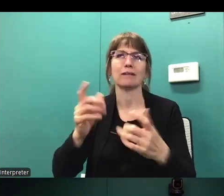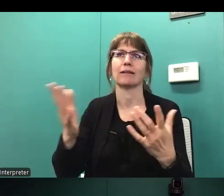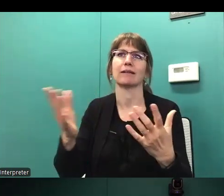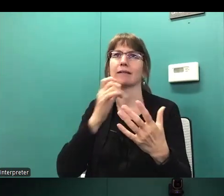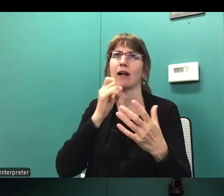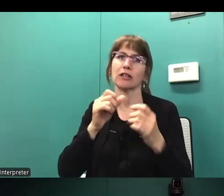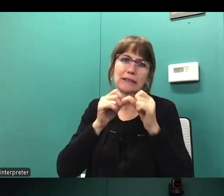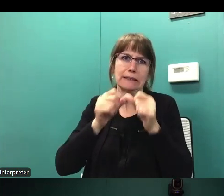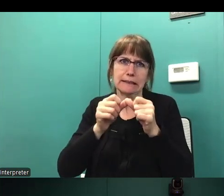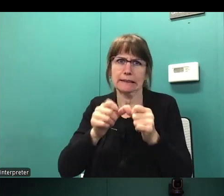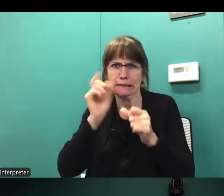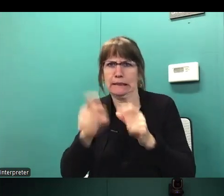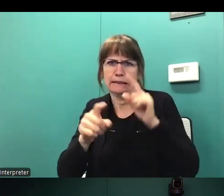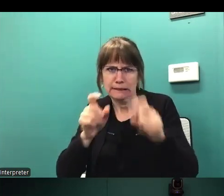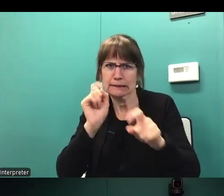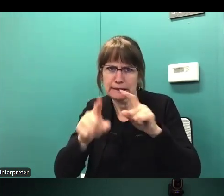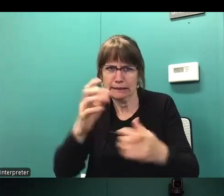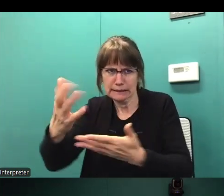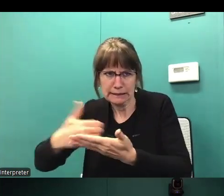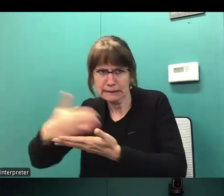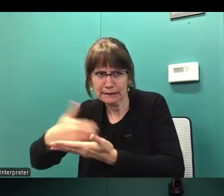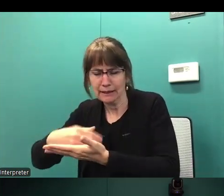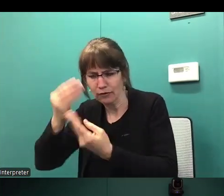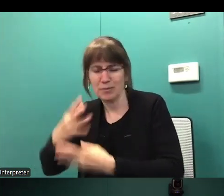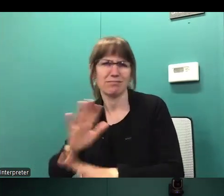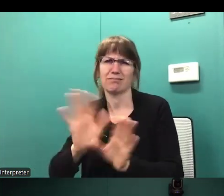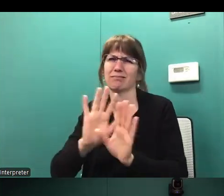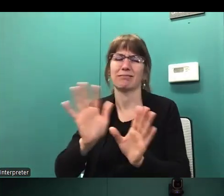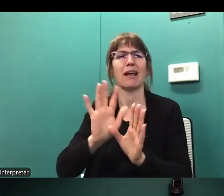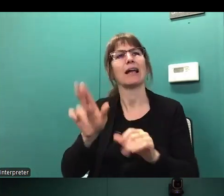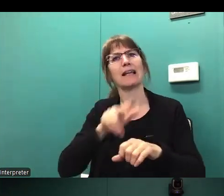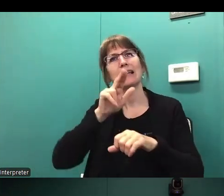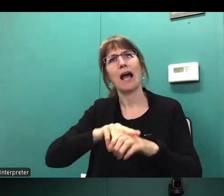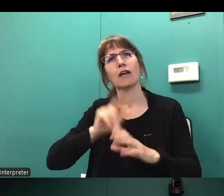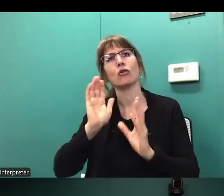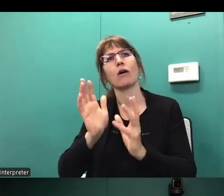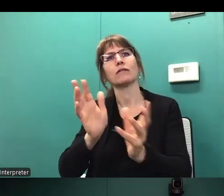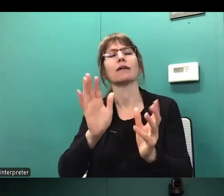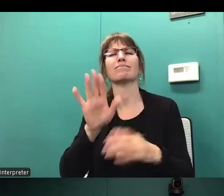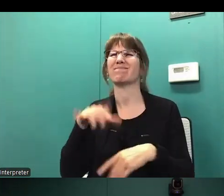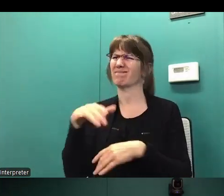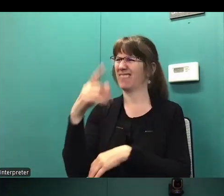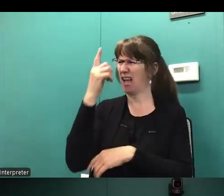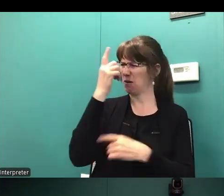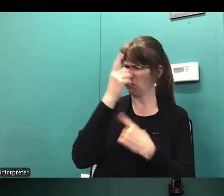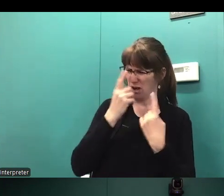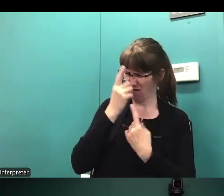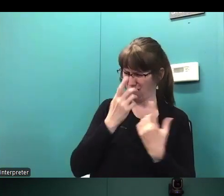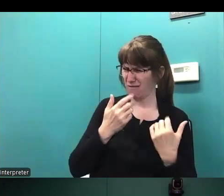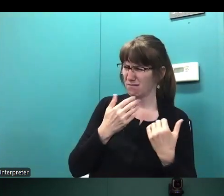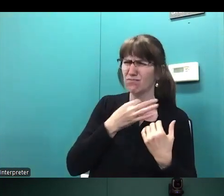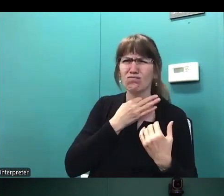kill, constantly asking questions, but there's a natural way to have a conversation and use words like, I wonder, and what